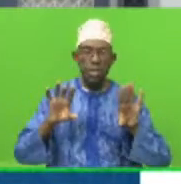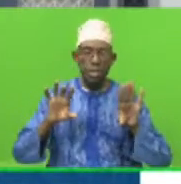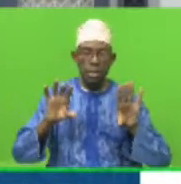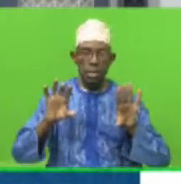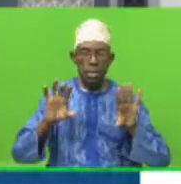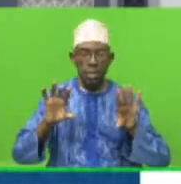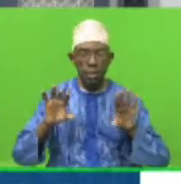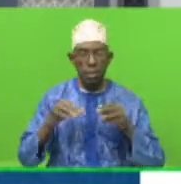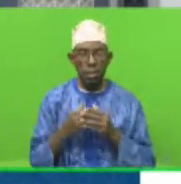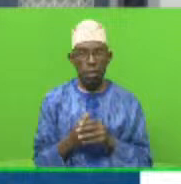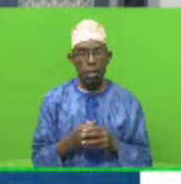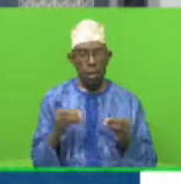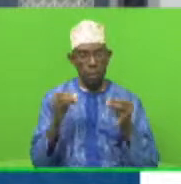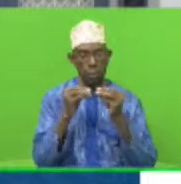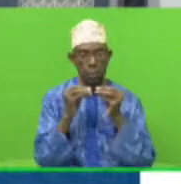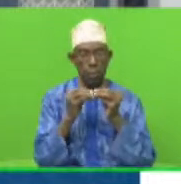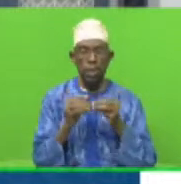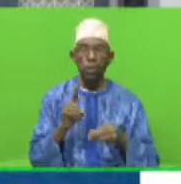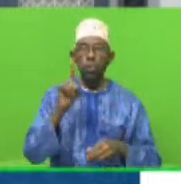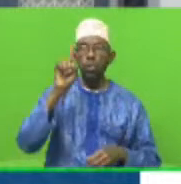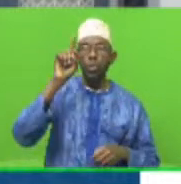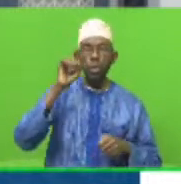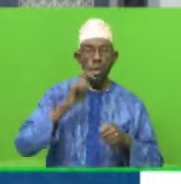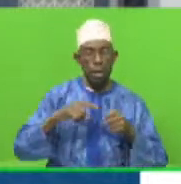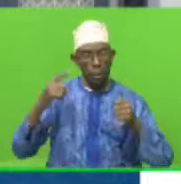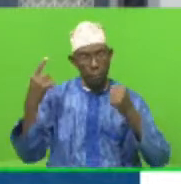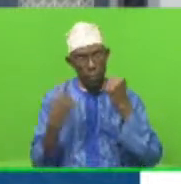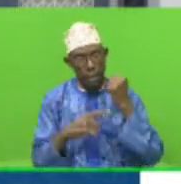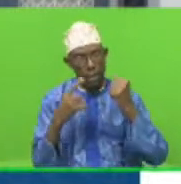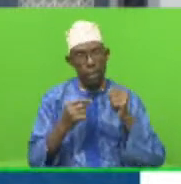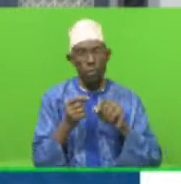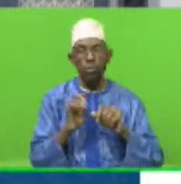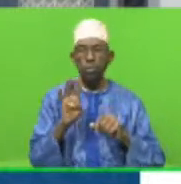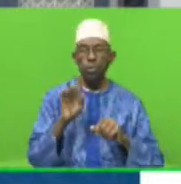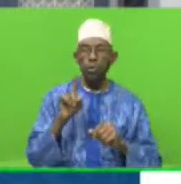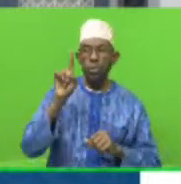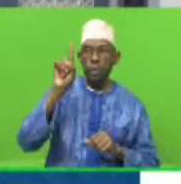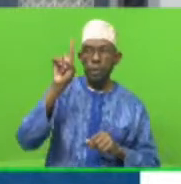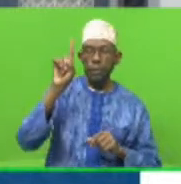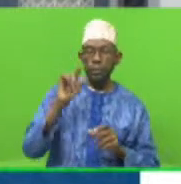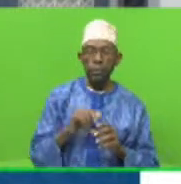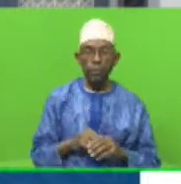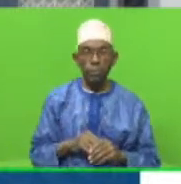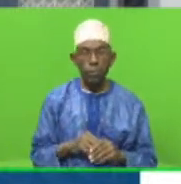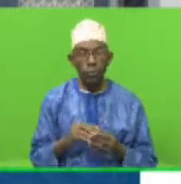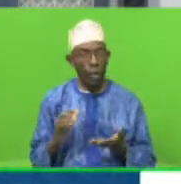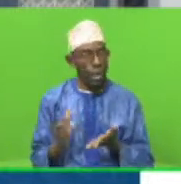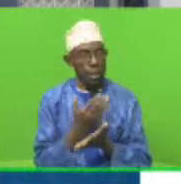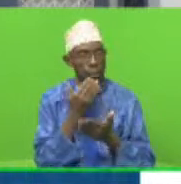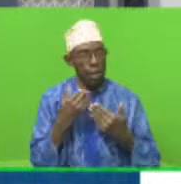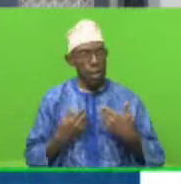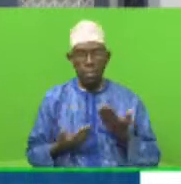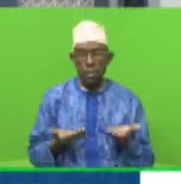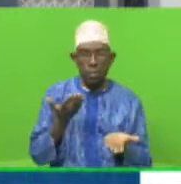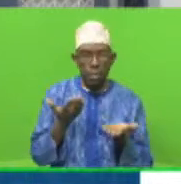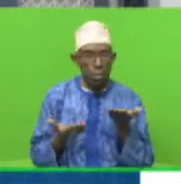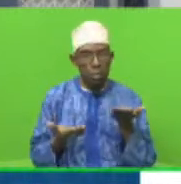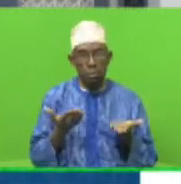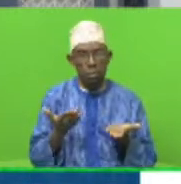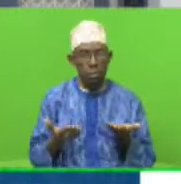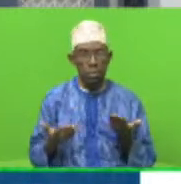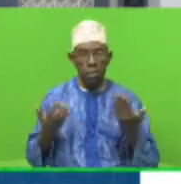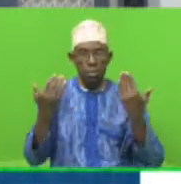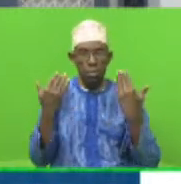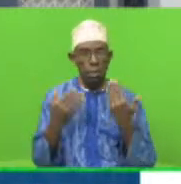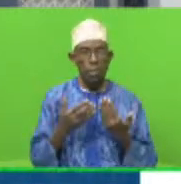know, they will meet Allah subhanahu wa ta'ala and they will be punished by Allah subhanahu wa ta'ala. But there is something that probably some of us have